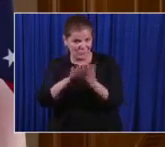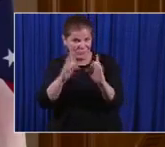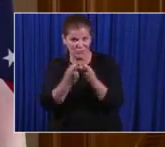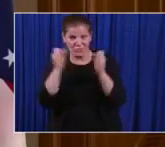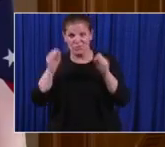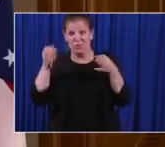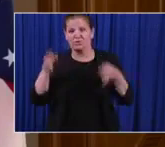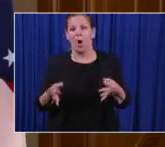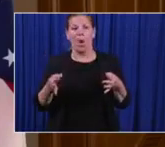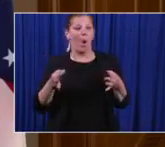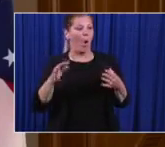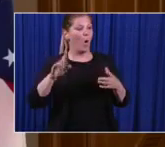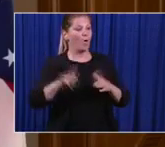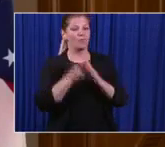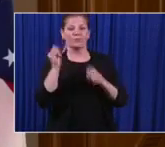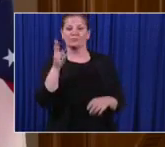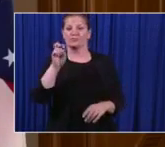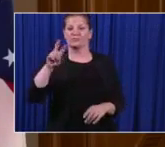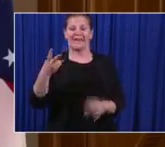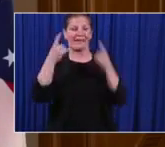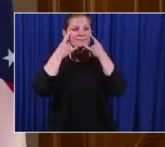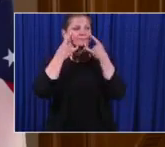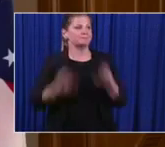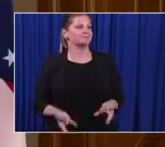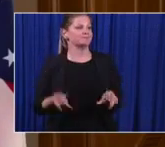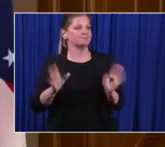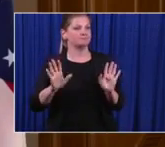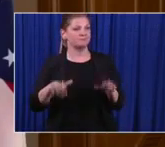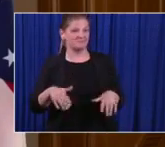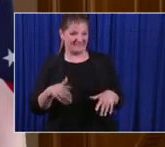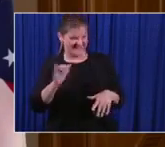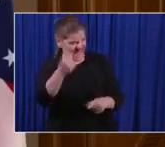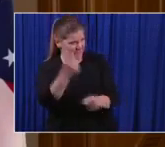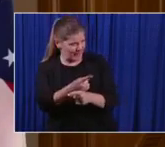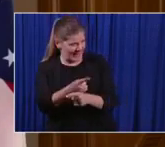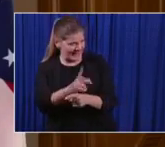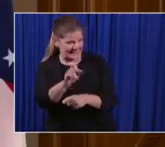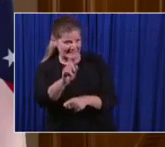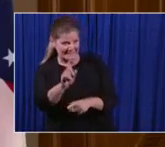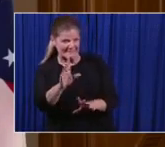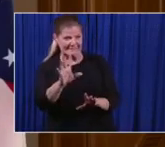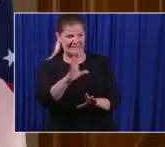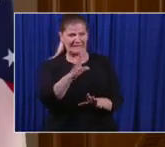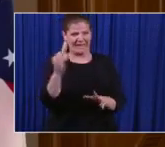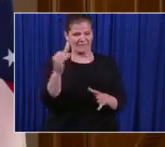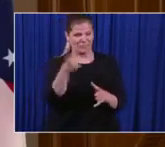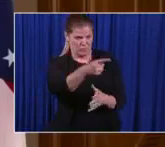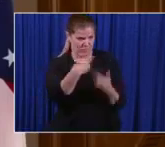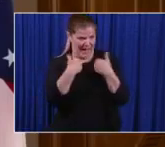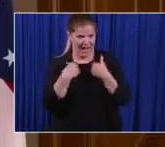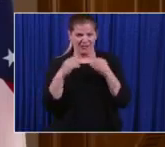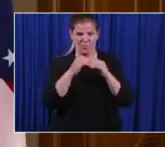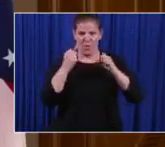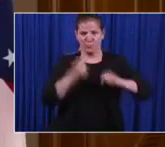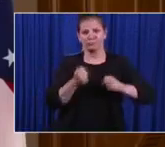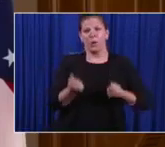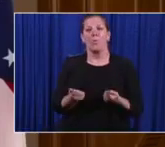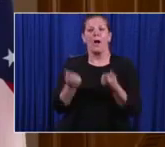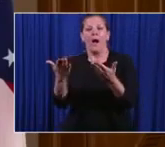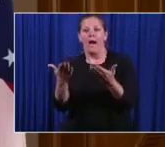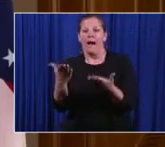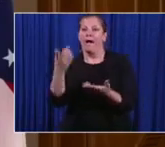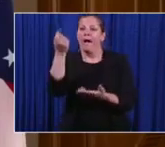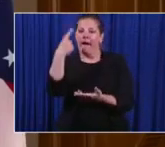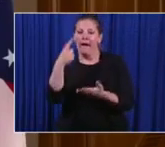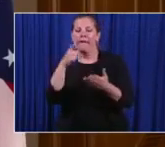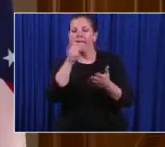elect to have a mask off. Is that correct? And what would you tell them? Do you have a lingering recommendation for them beyond the health order?